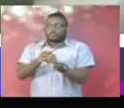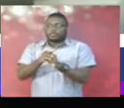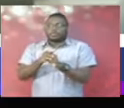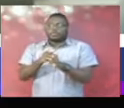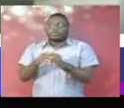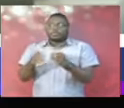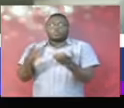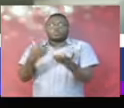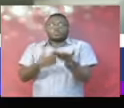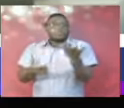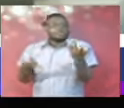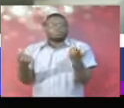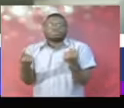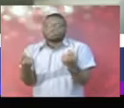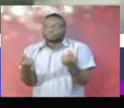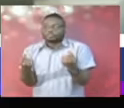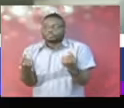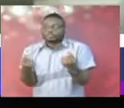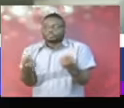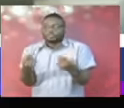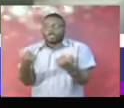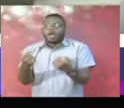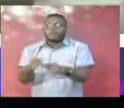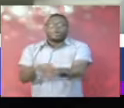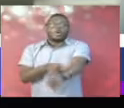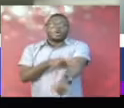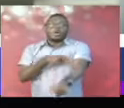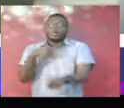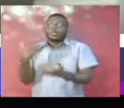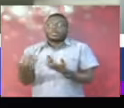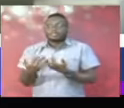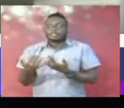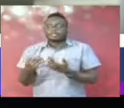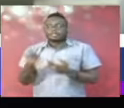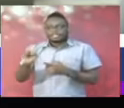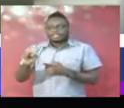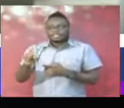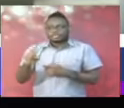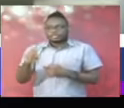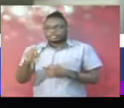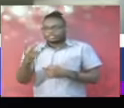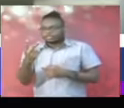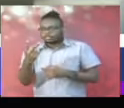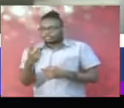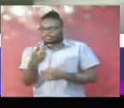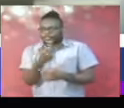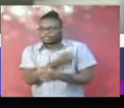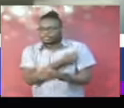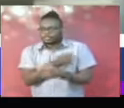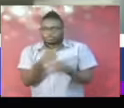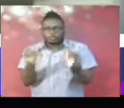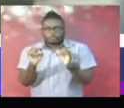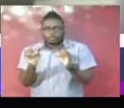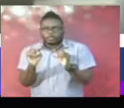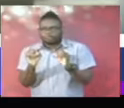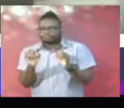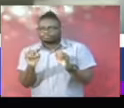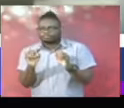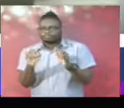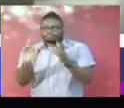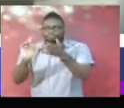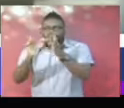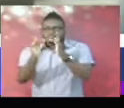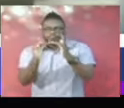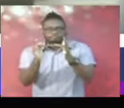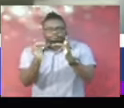shot? How long do they have to wait? Because so far they have not been contacted by anyone. Okay, sure. And my second question, can we have an